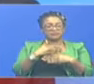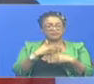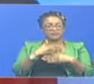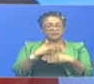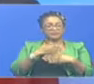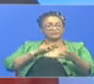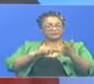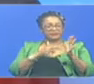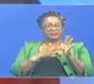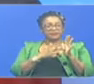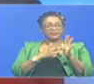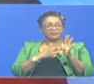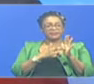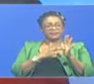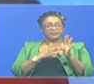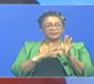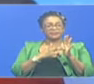that